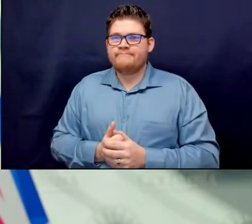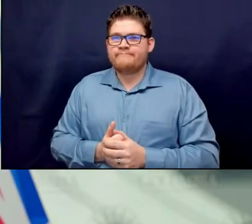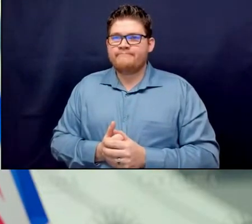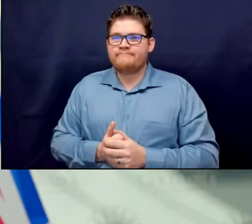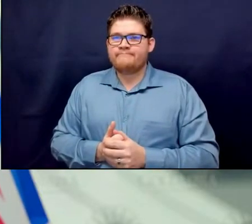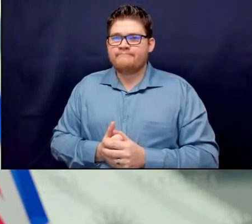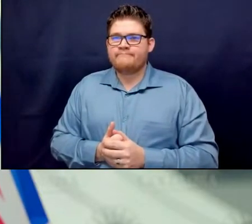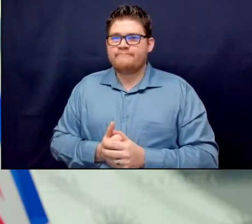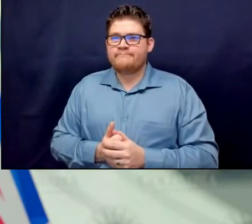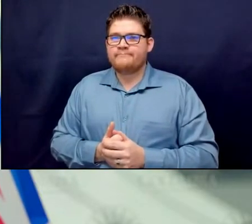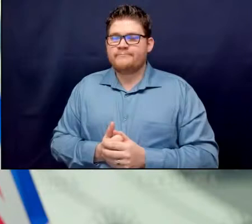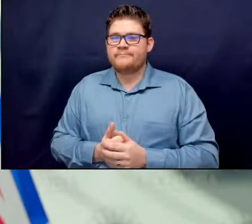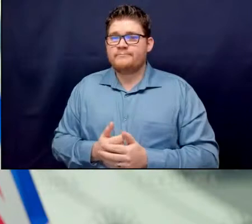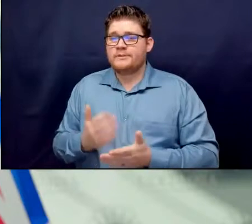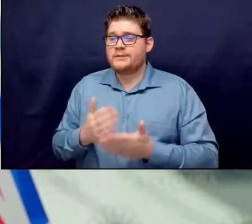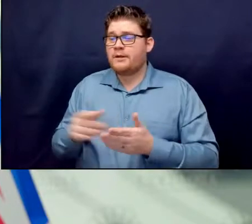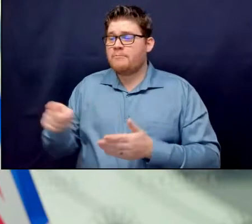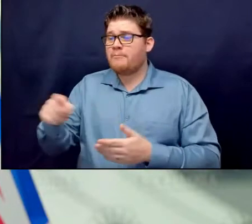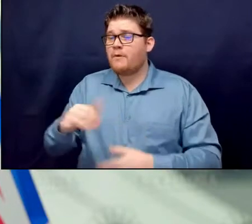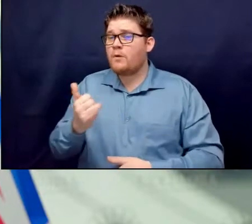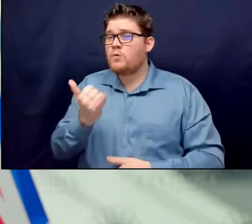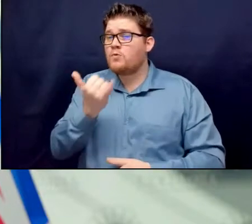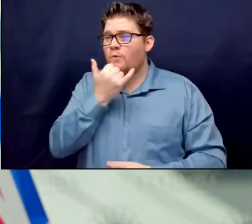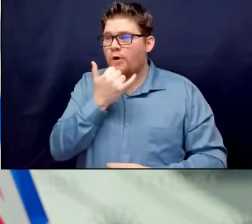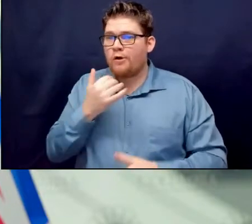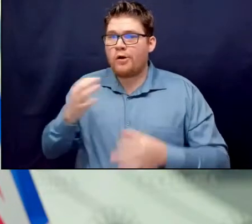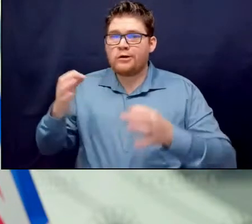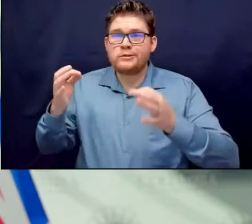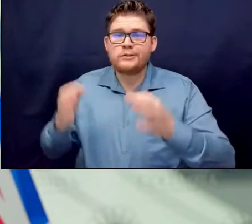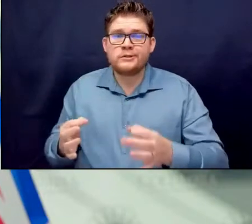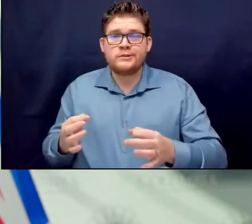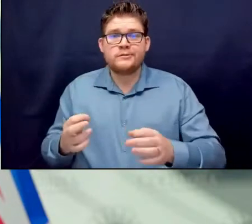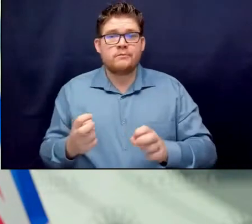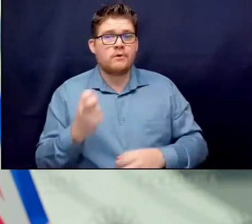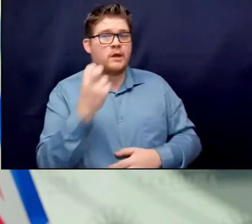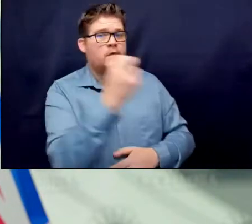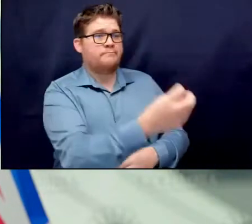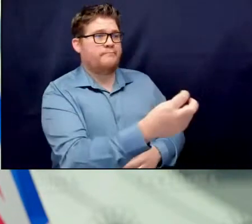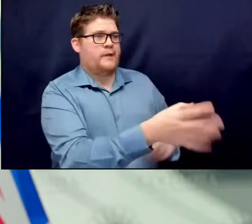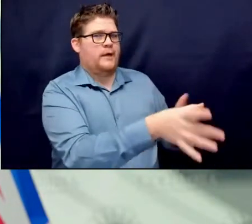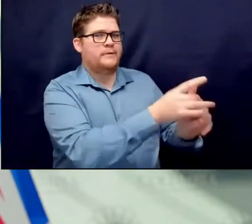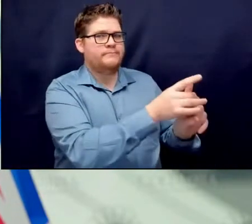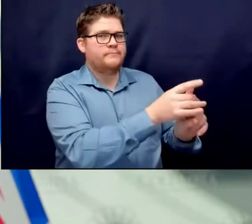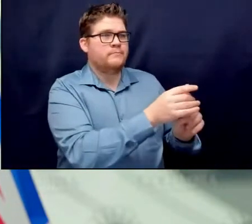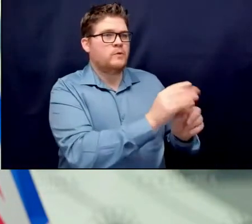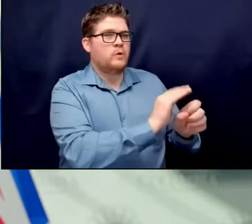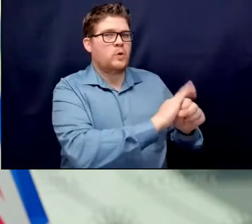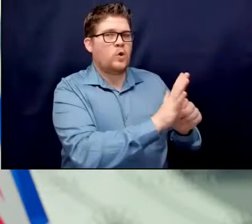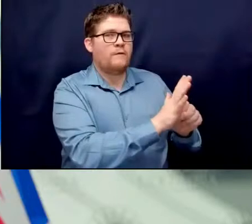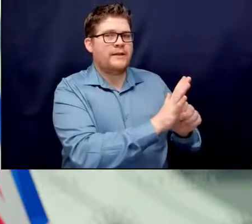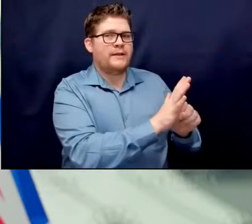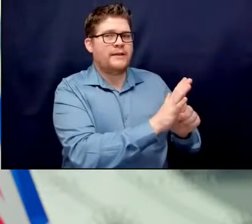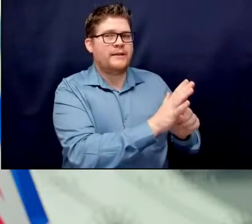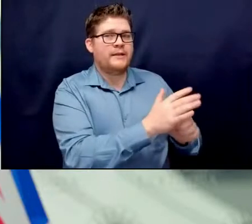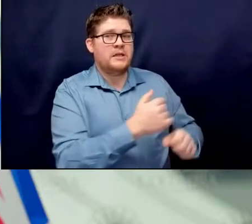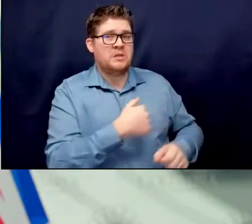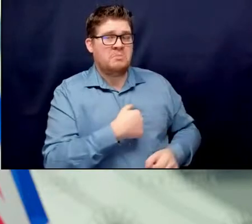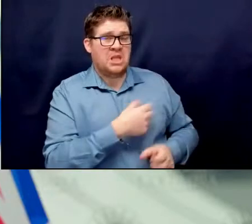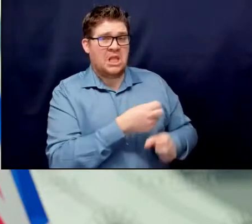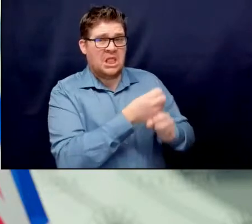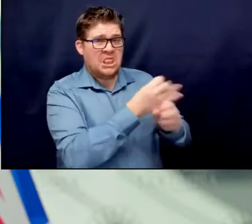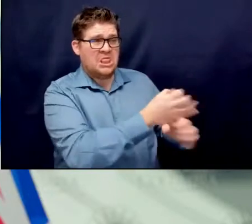they need to be told it or scolded or anything else. Not at all. I mean, when people, we all make